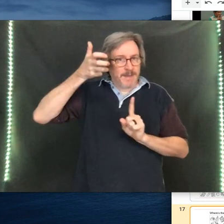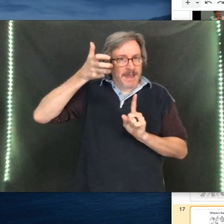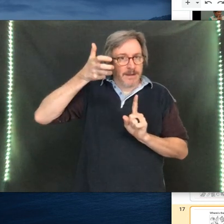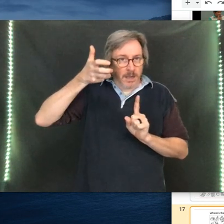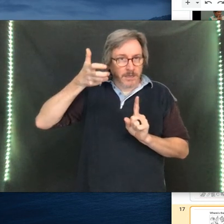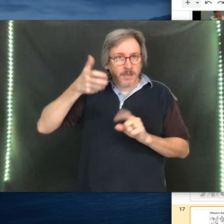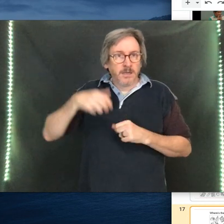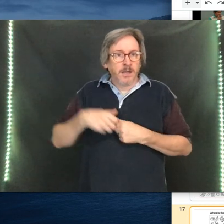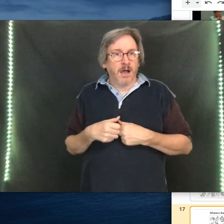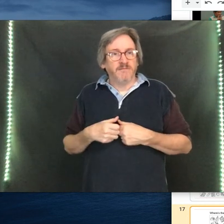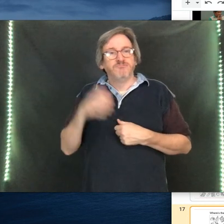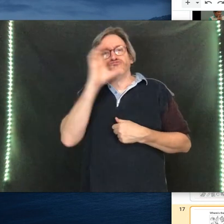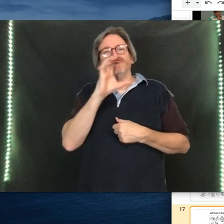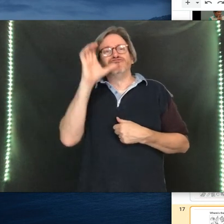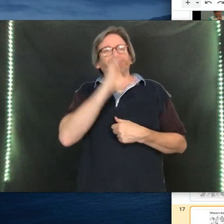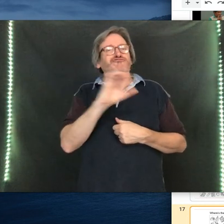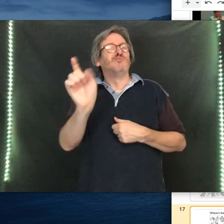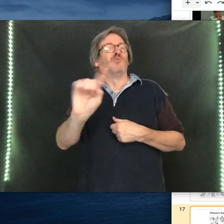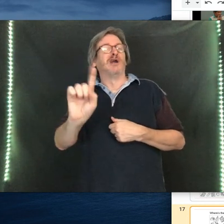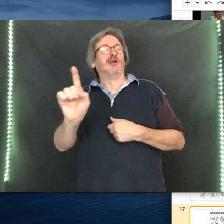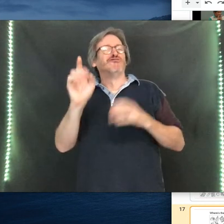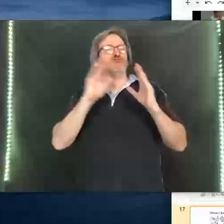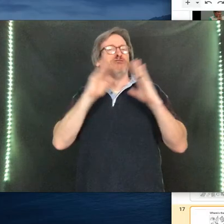we expand on of